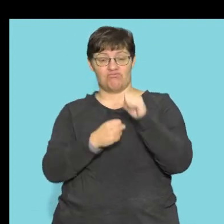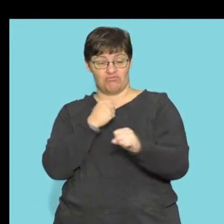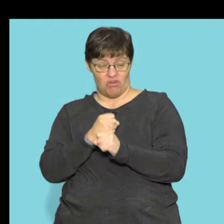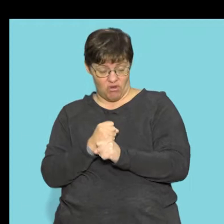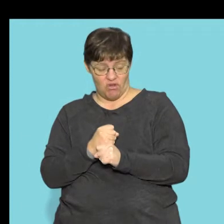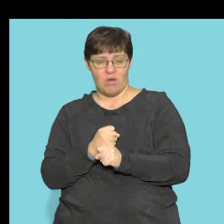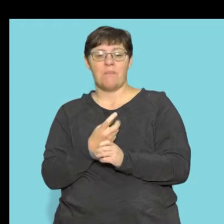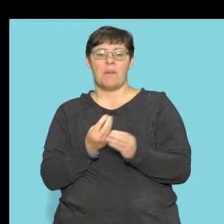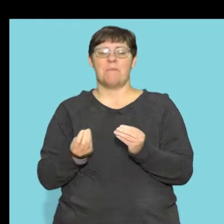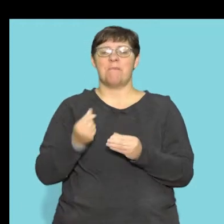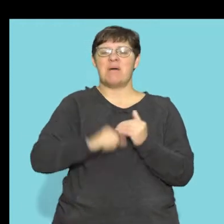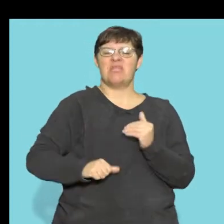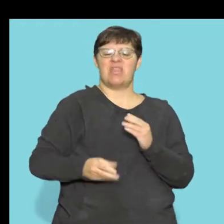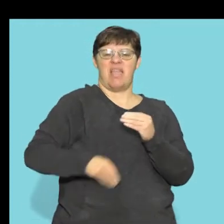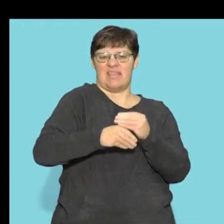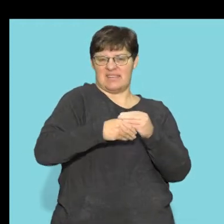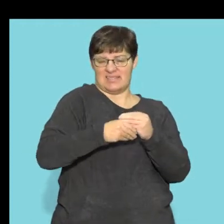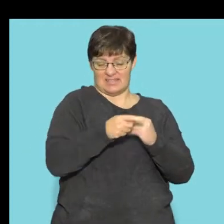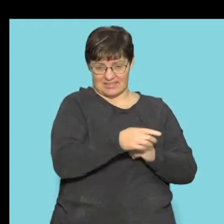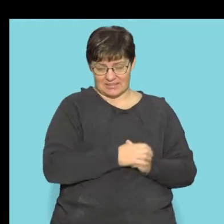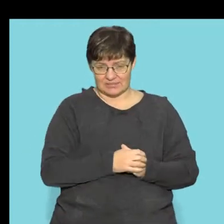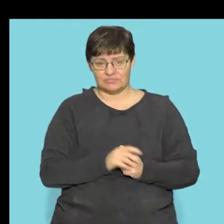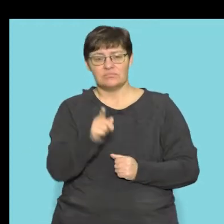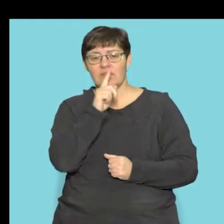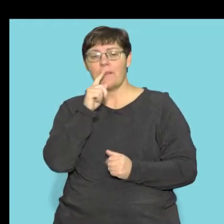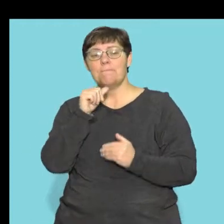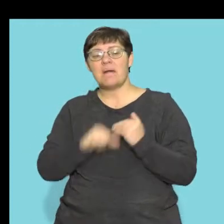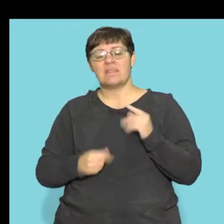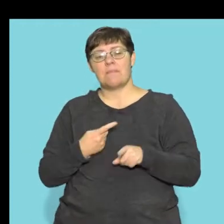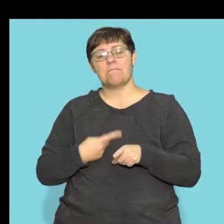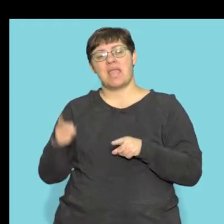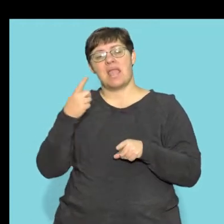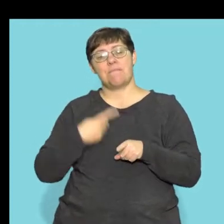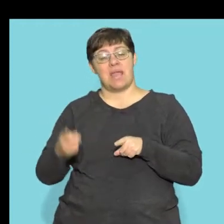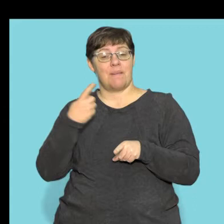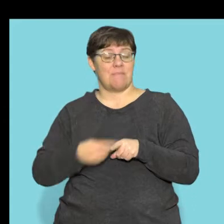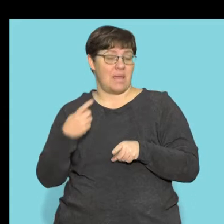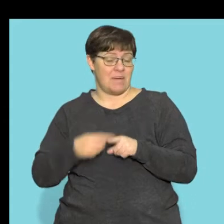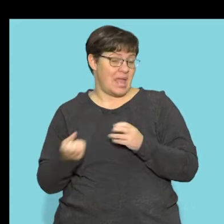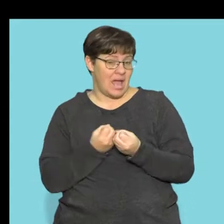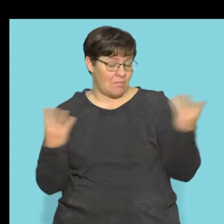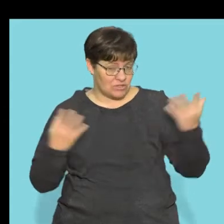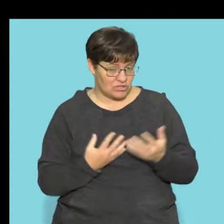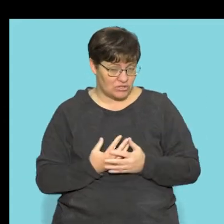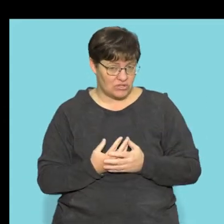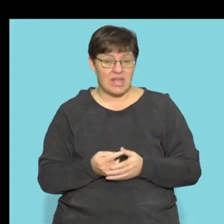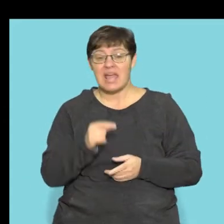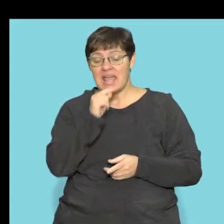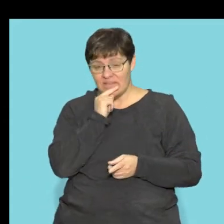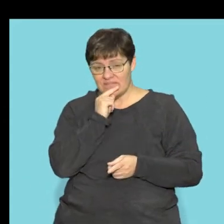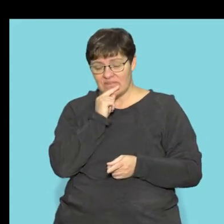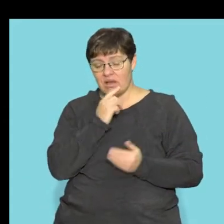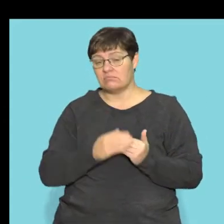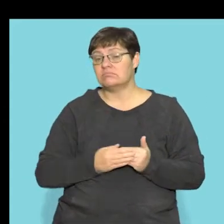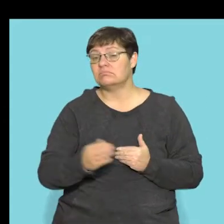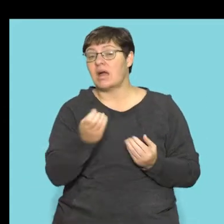monthly. Now you must calculate what her monthly repayment should be if the loan is